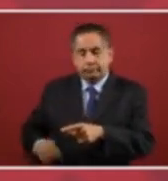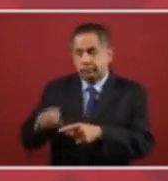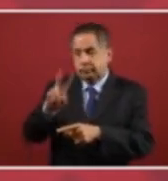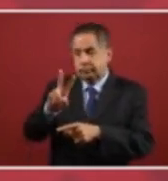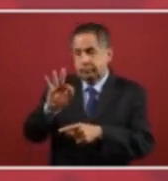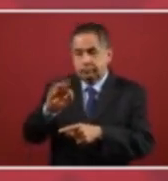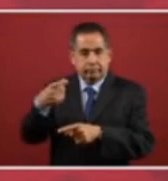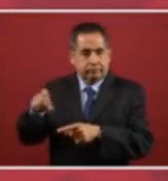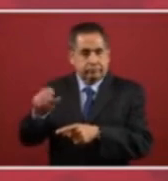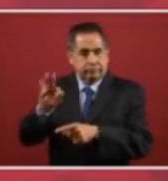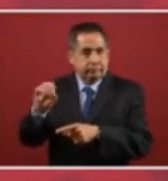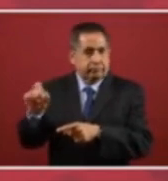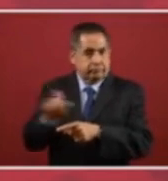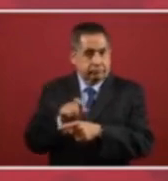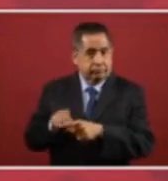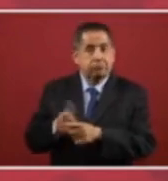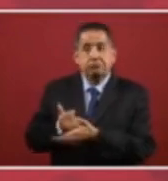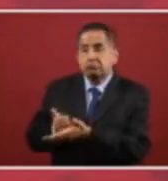of candidate Fox.